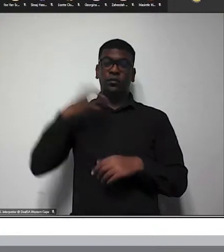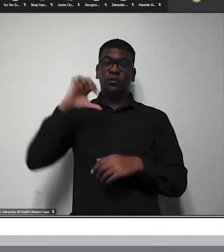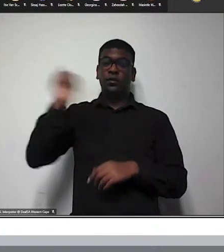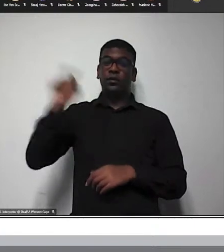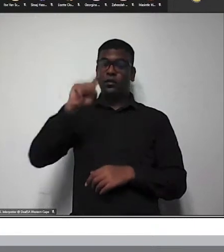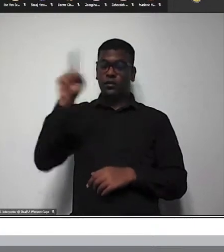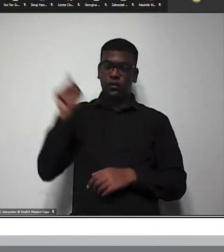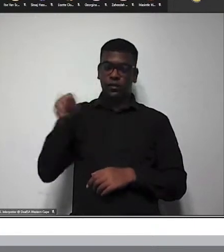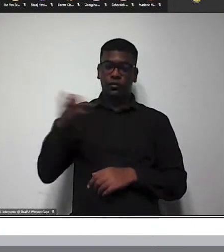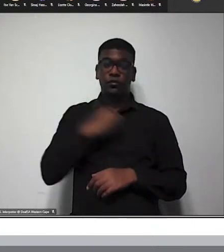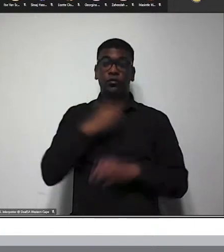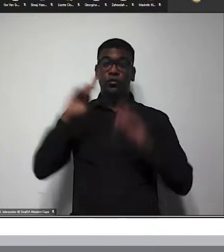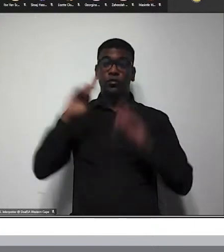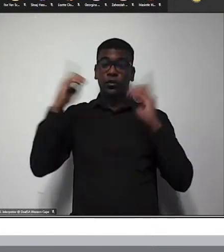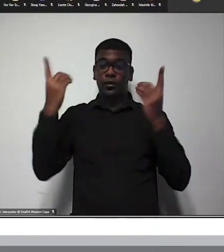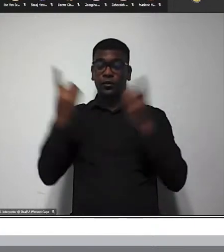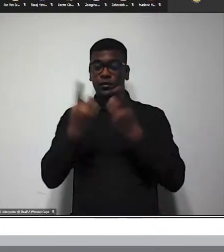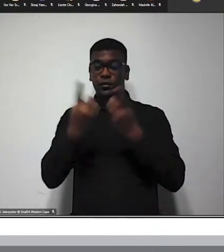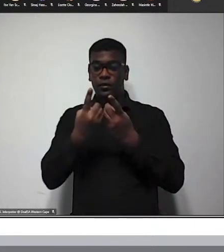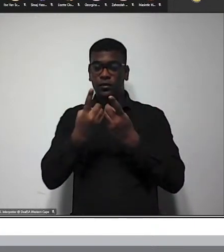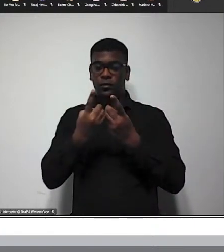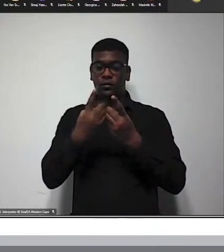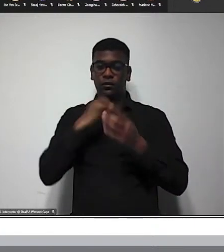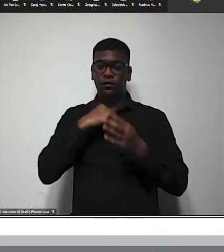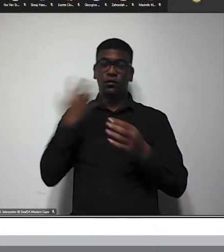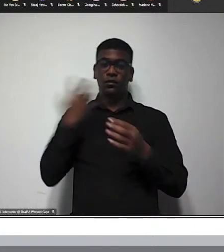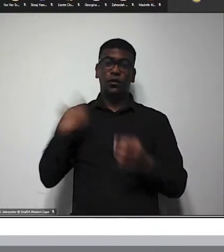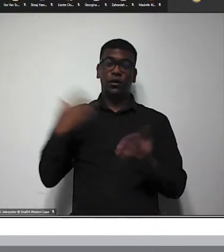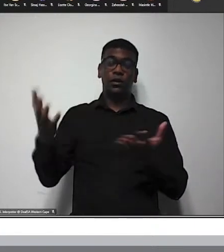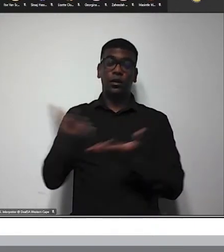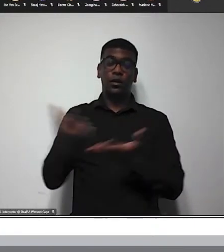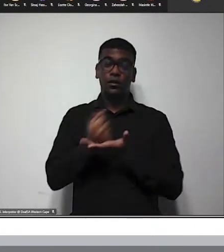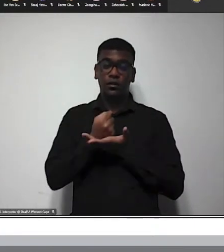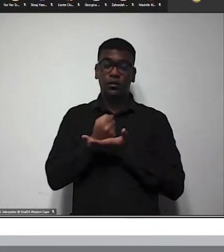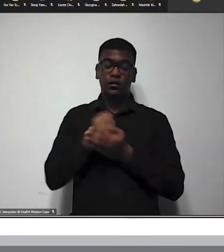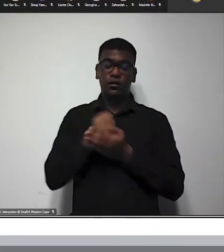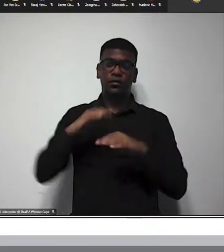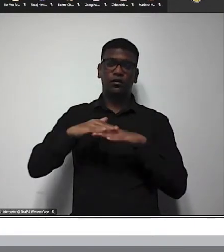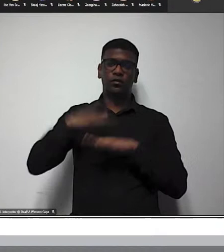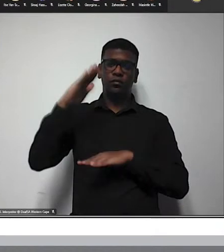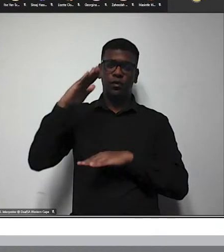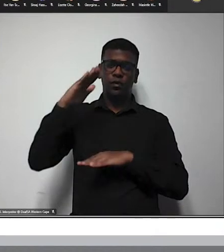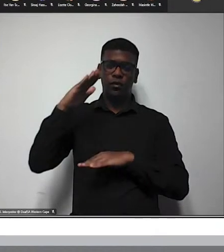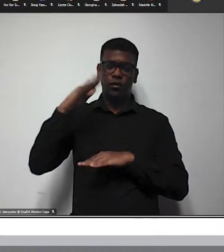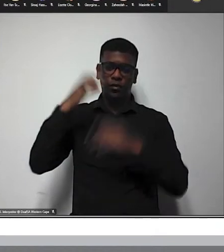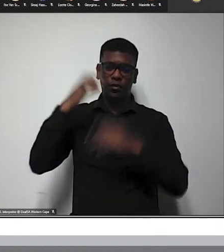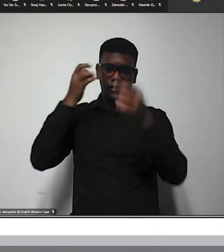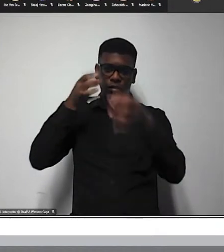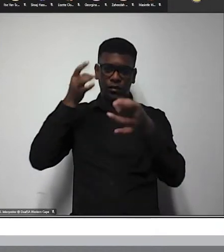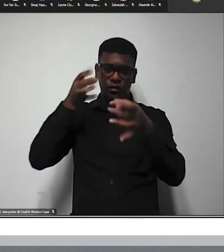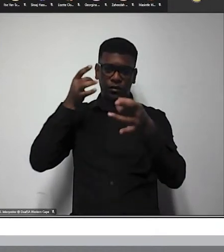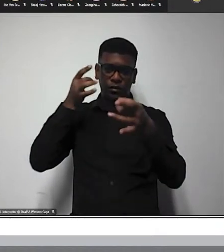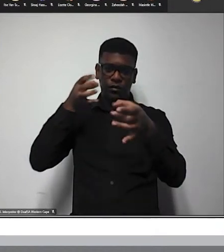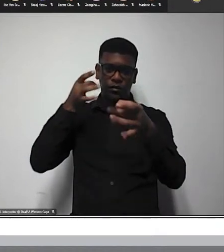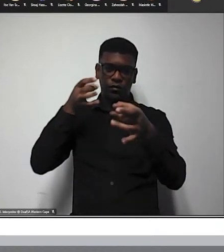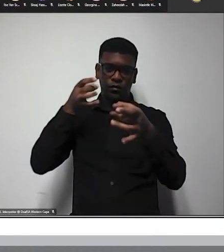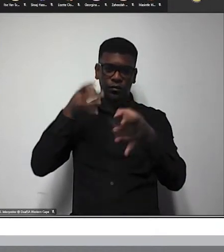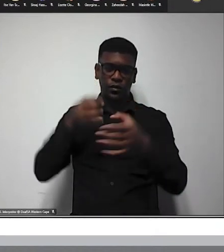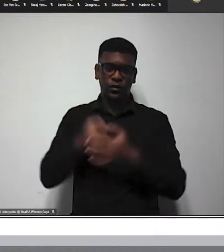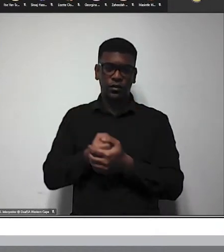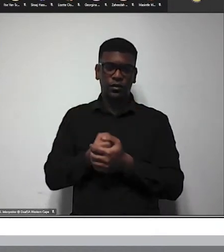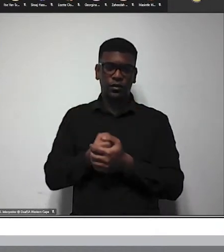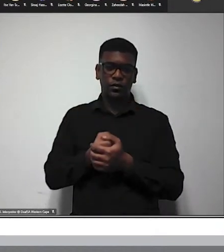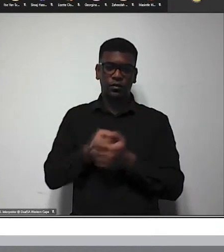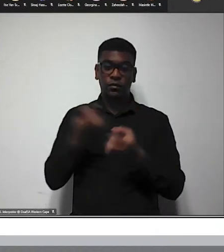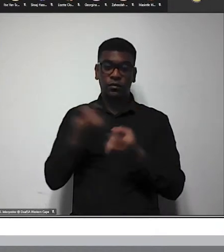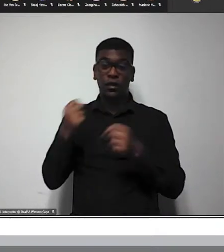to the department is if we could get a bit more information, preferably numerical, on the